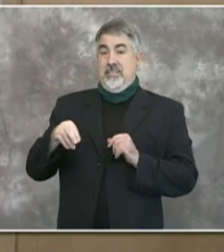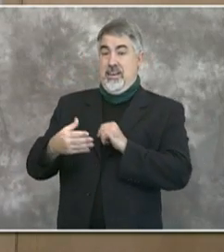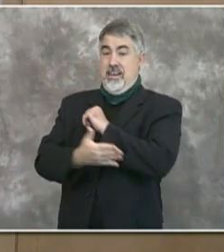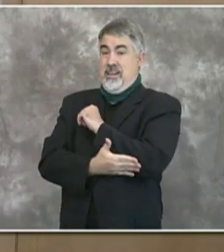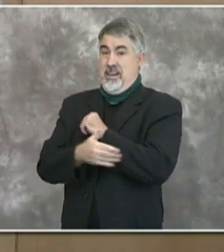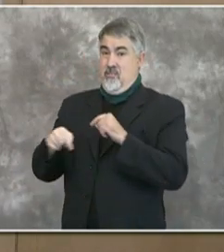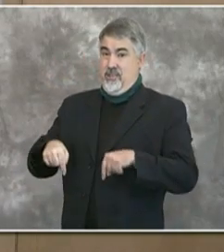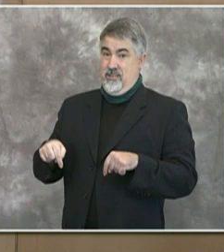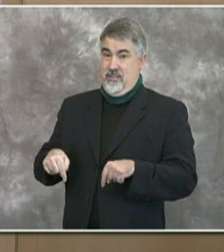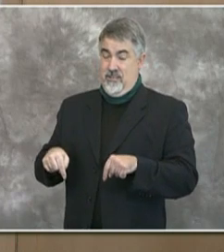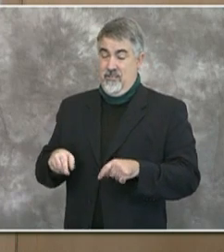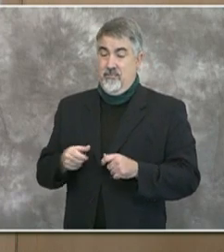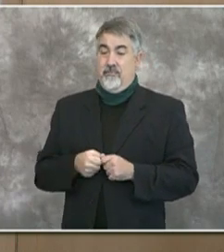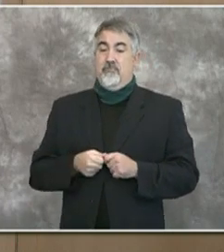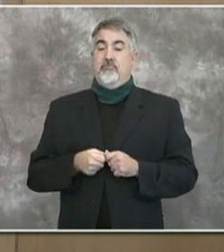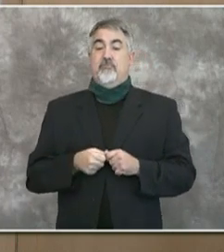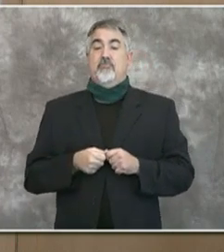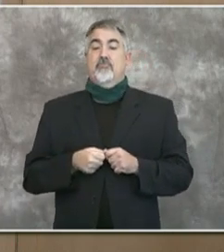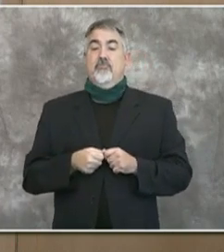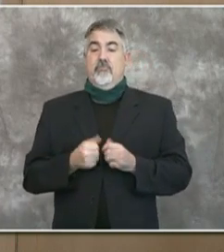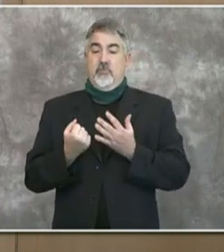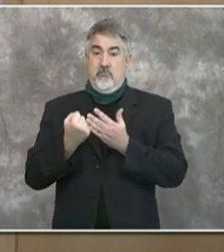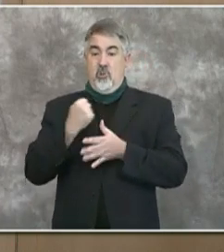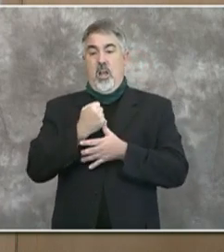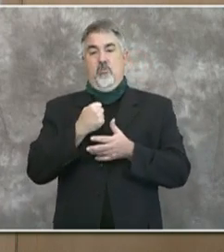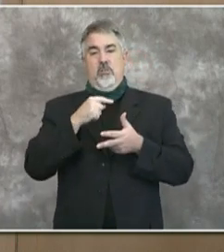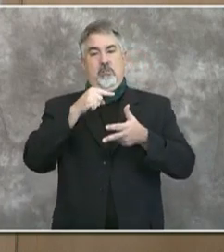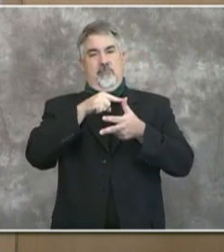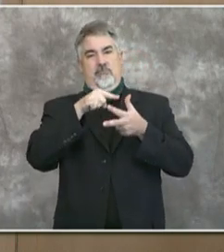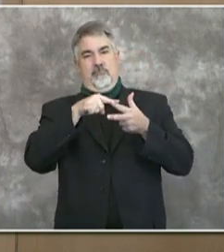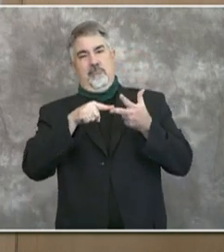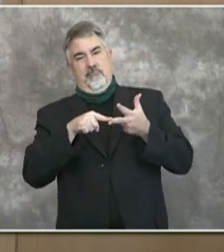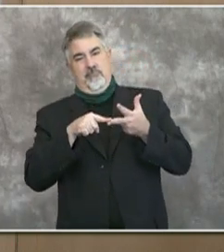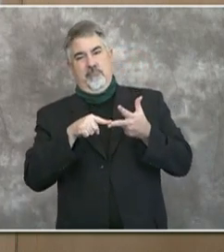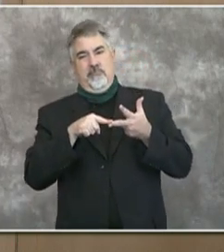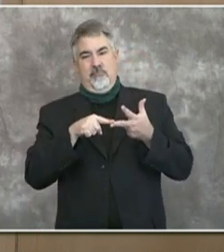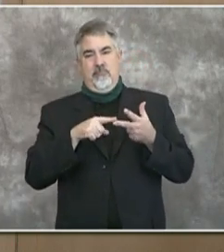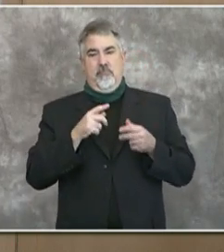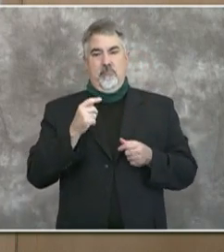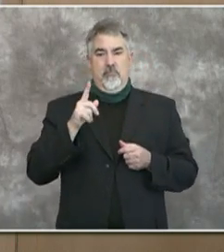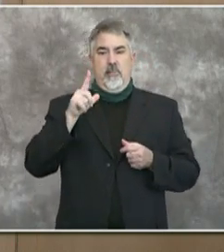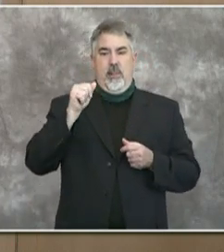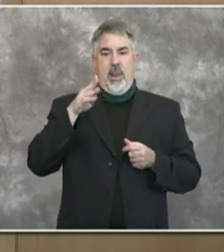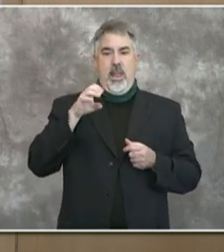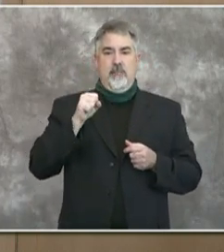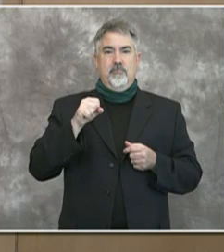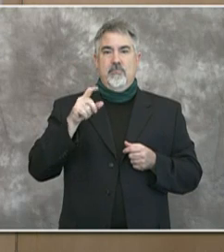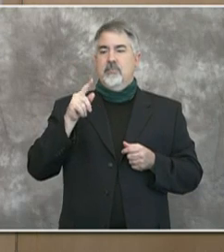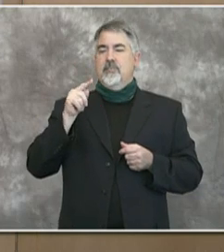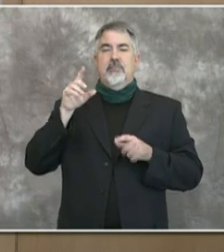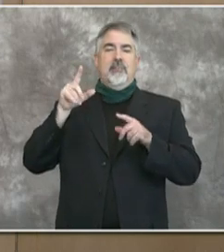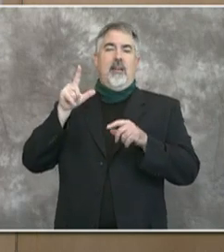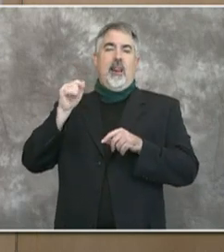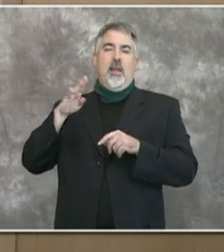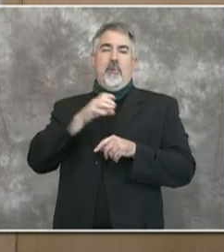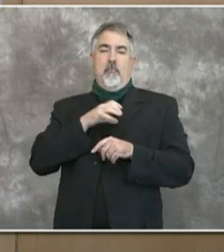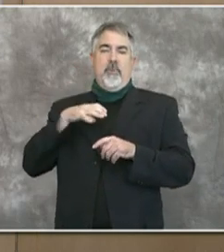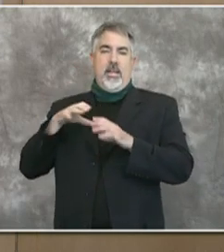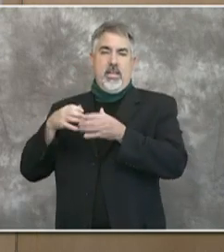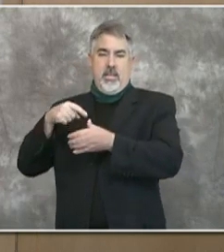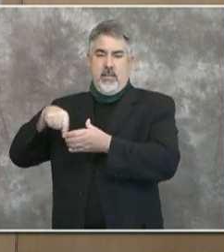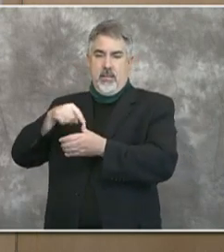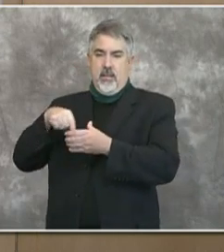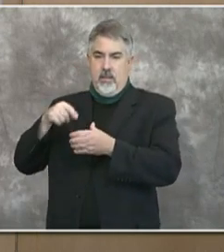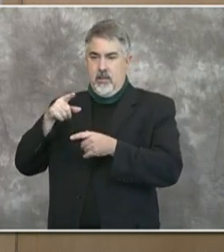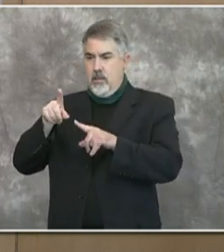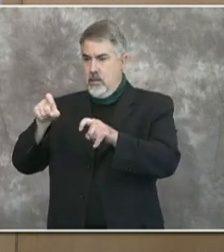county priorities, and we are asking through our laboratory testing task force, we are asking each of the